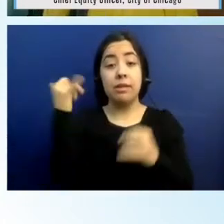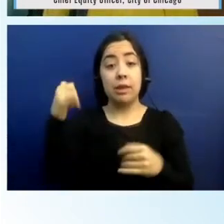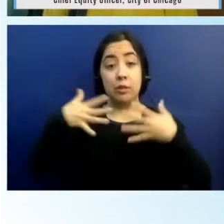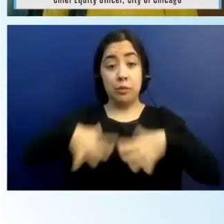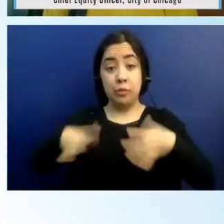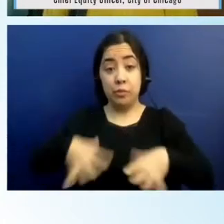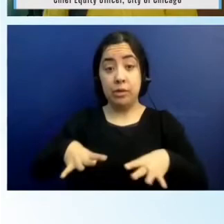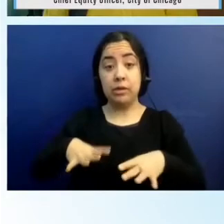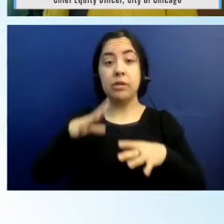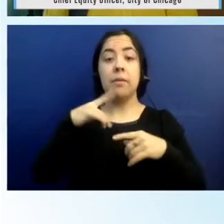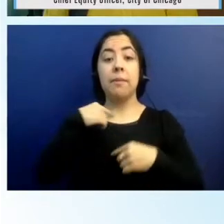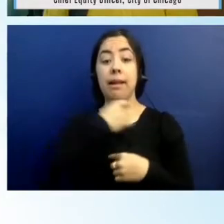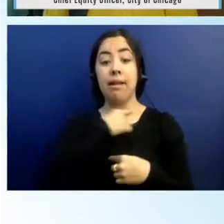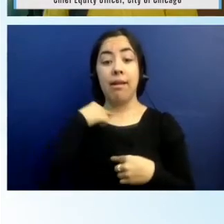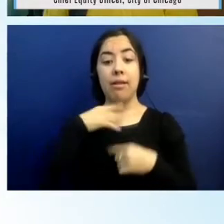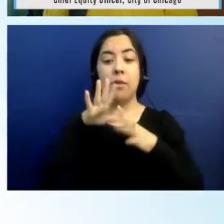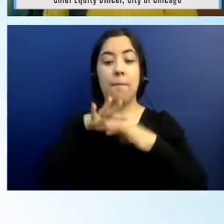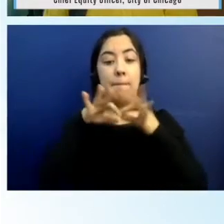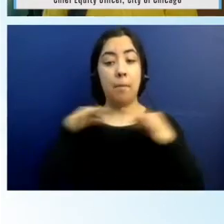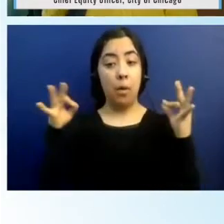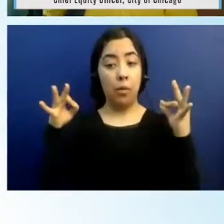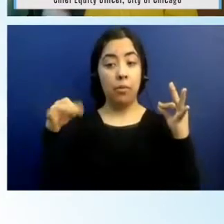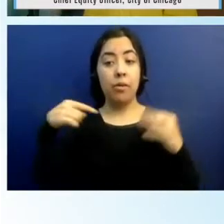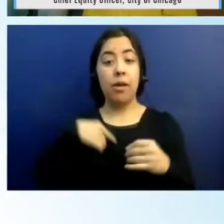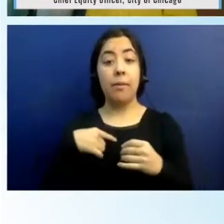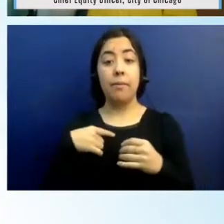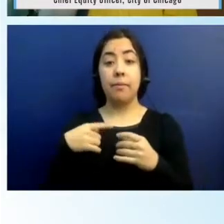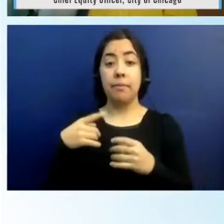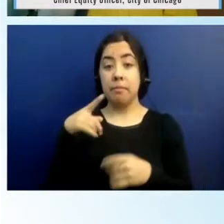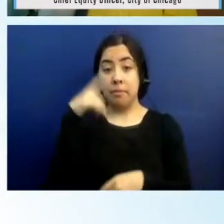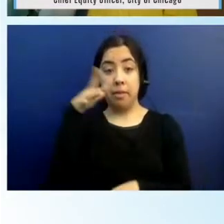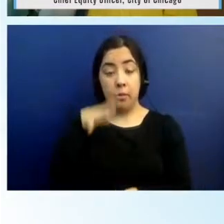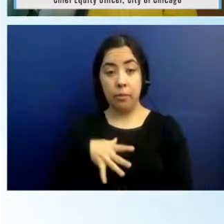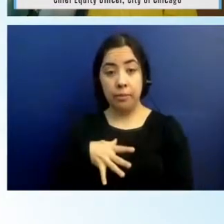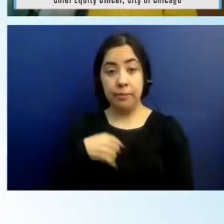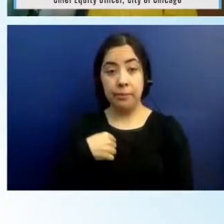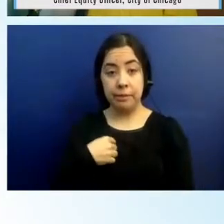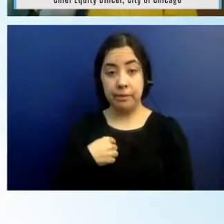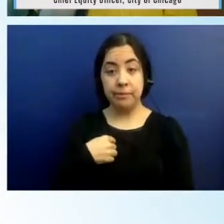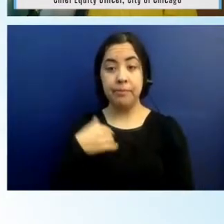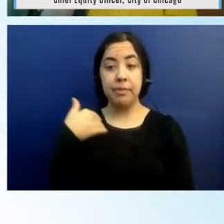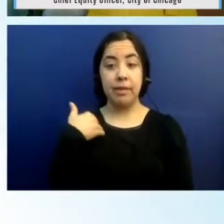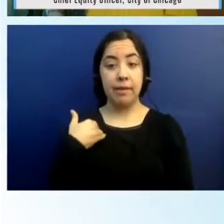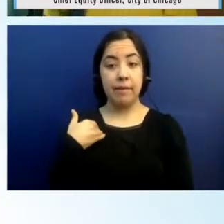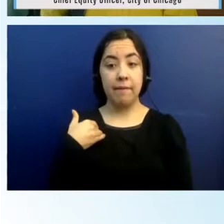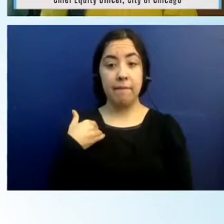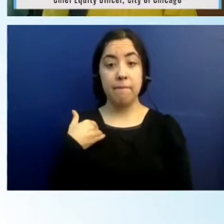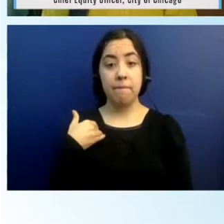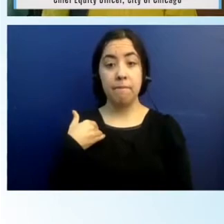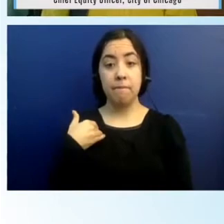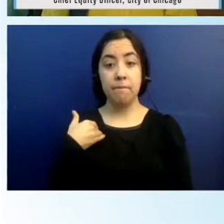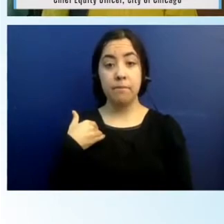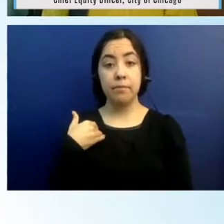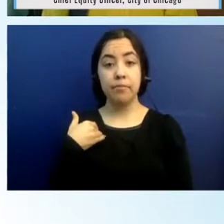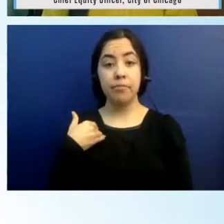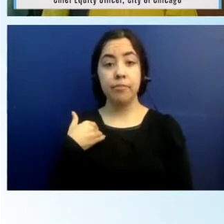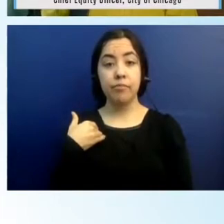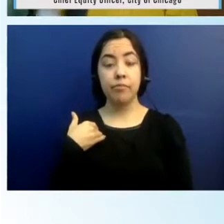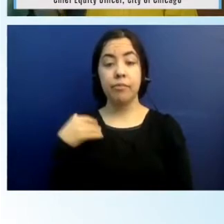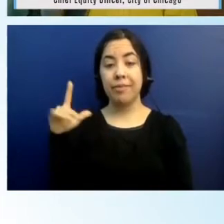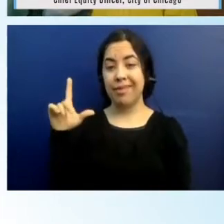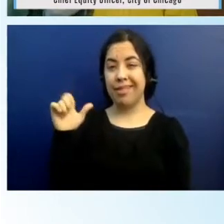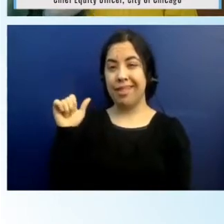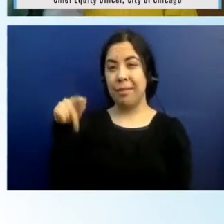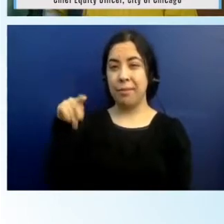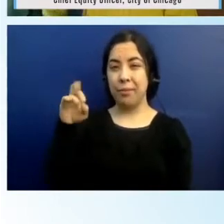neck. I'm an African-American woman. I have on leopard print